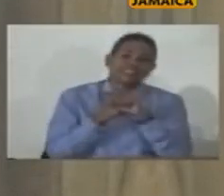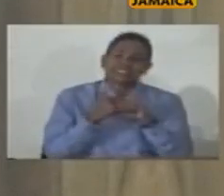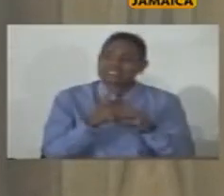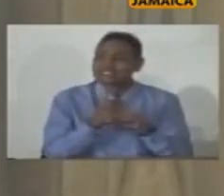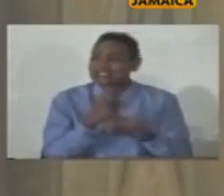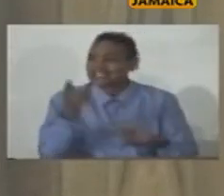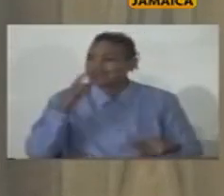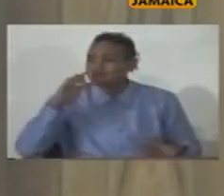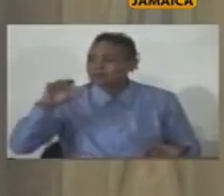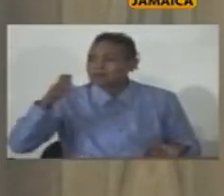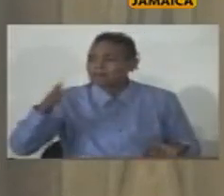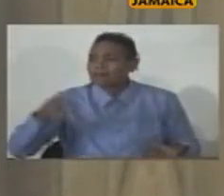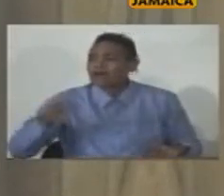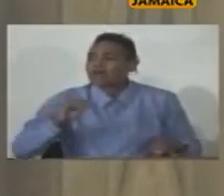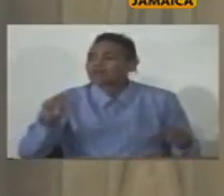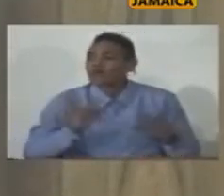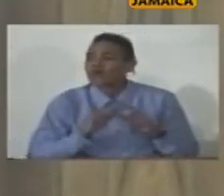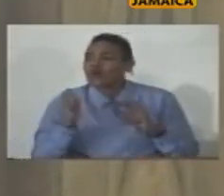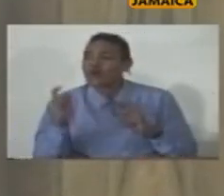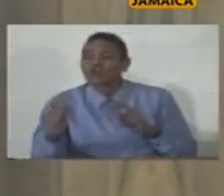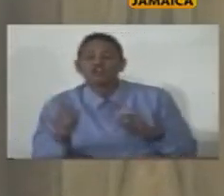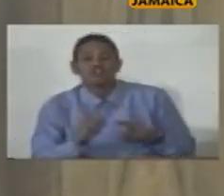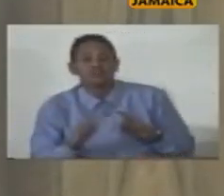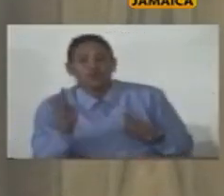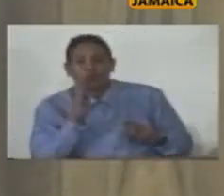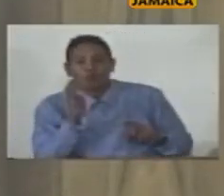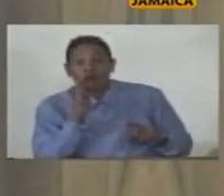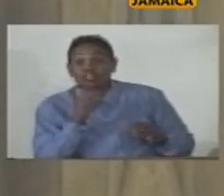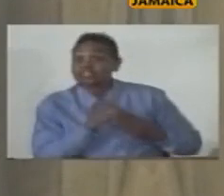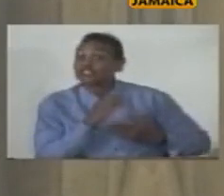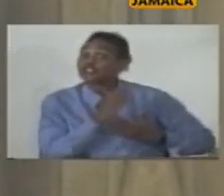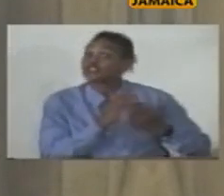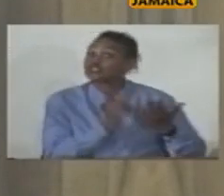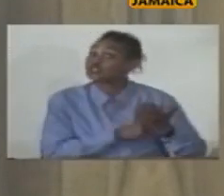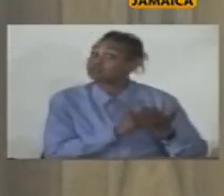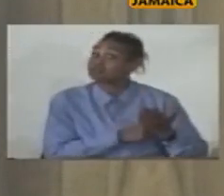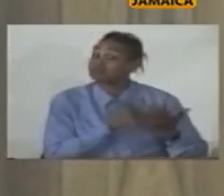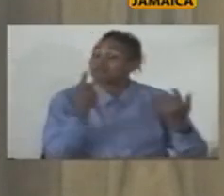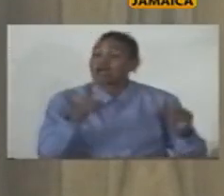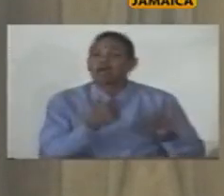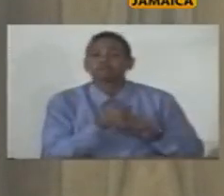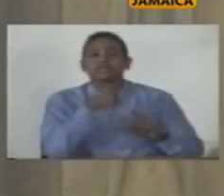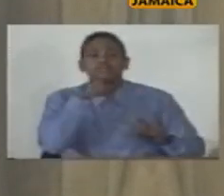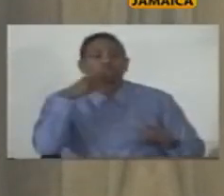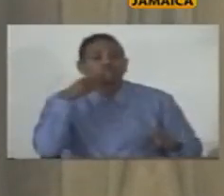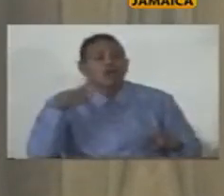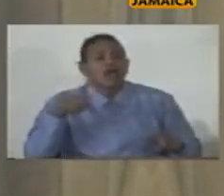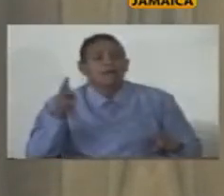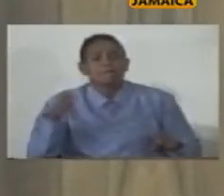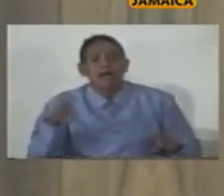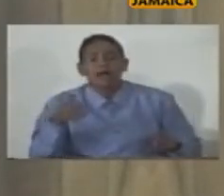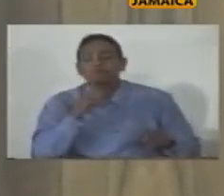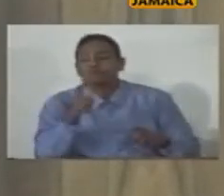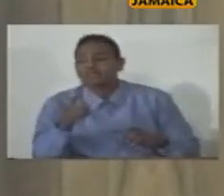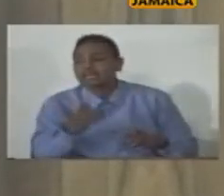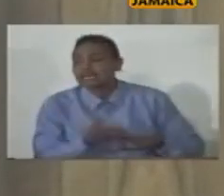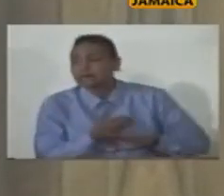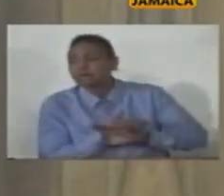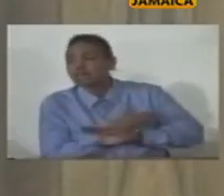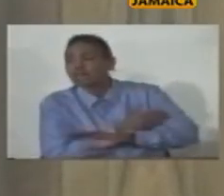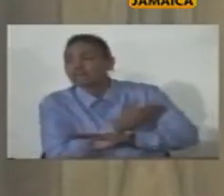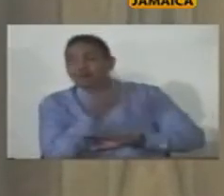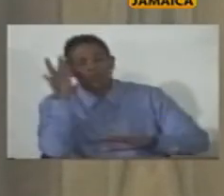with no connection, much less water. In some instances, dry pipes would have been an improvement because no